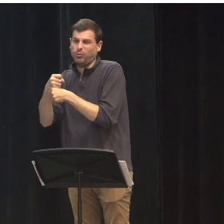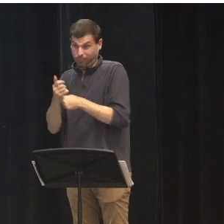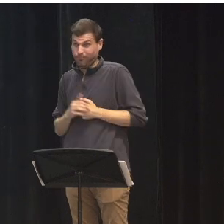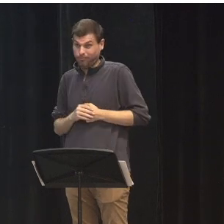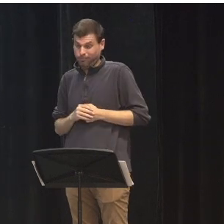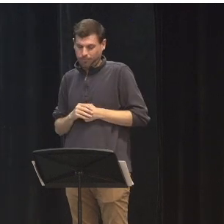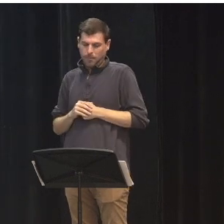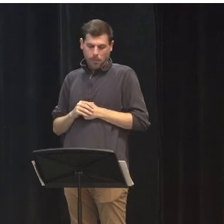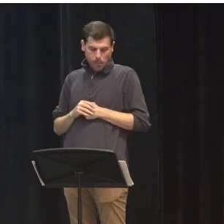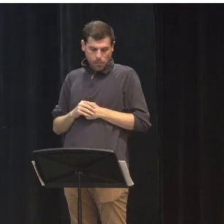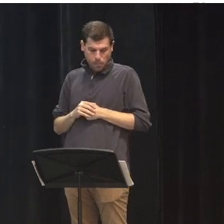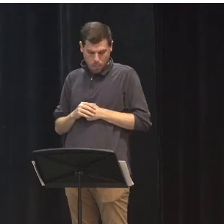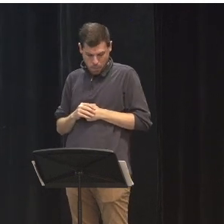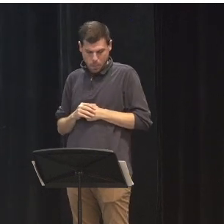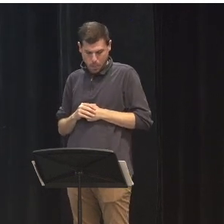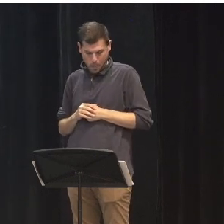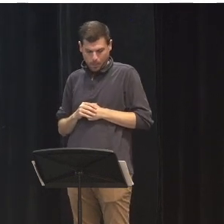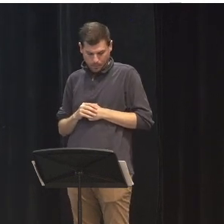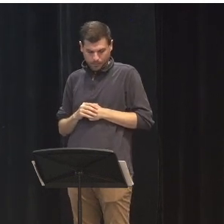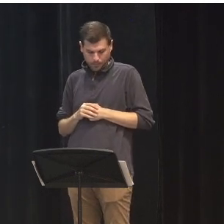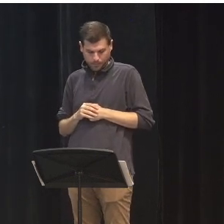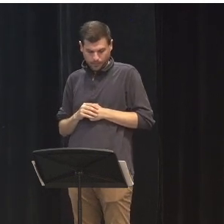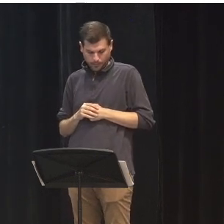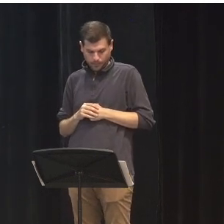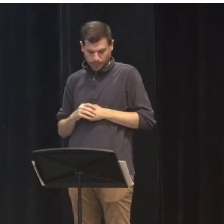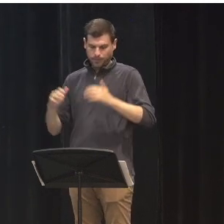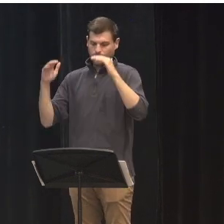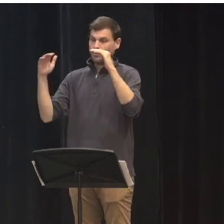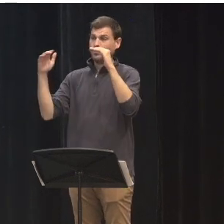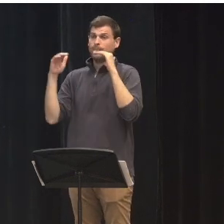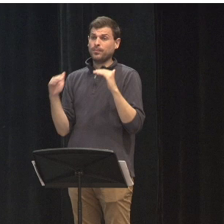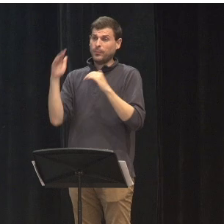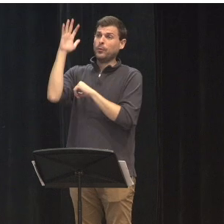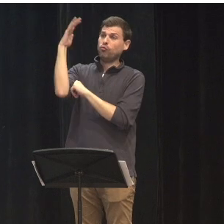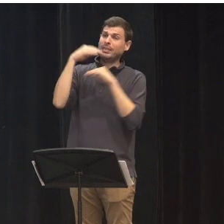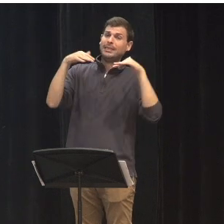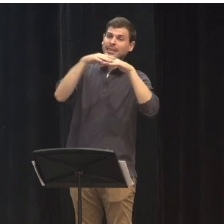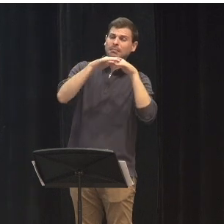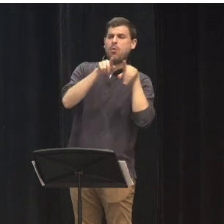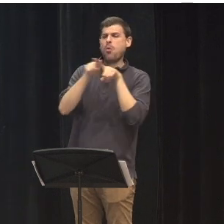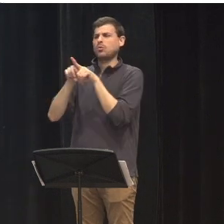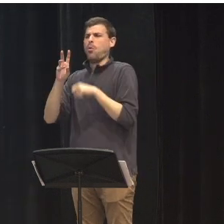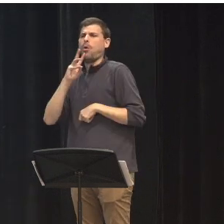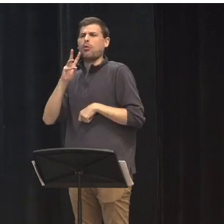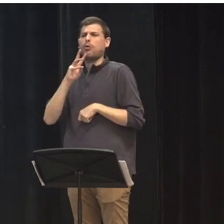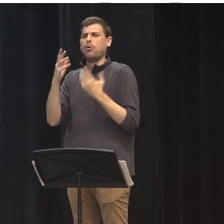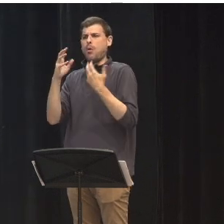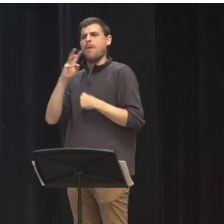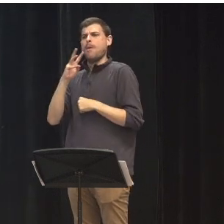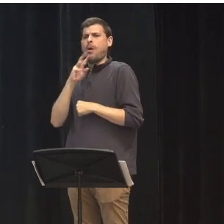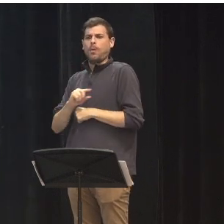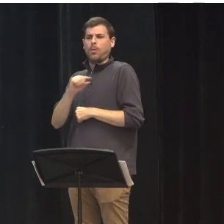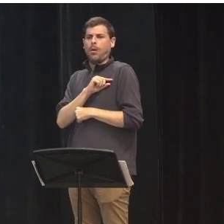Other areas of impact were related to the aquatic zones and the river and the water quality. We examined the effect